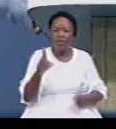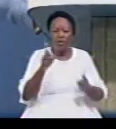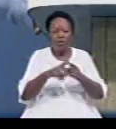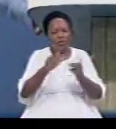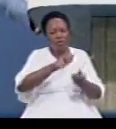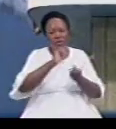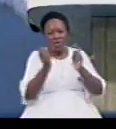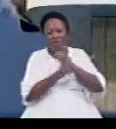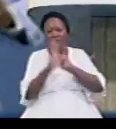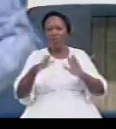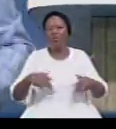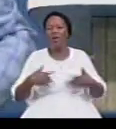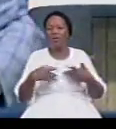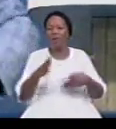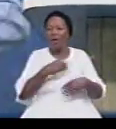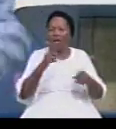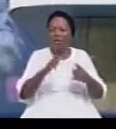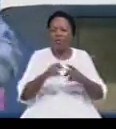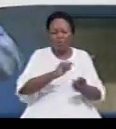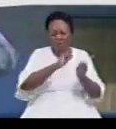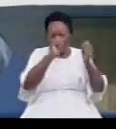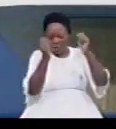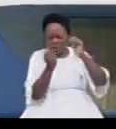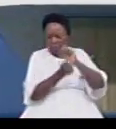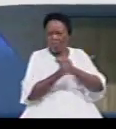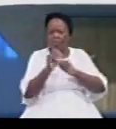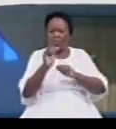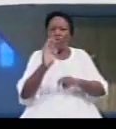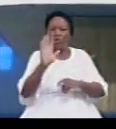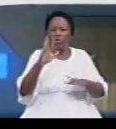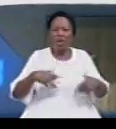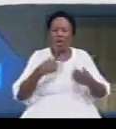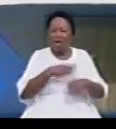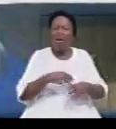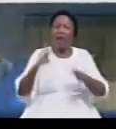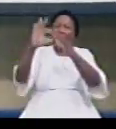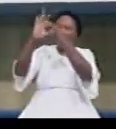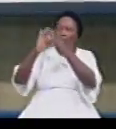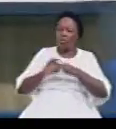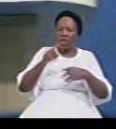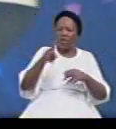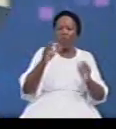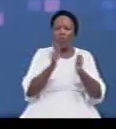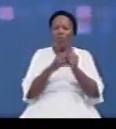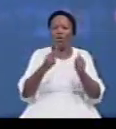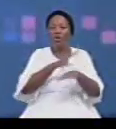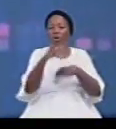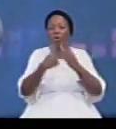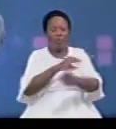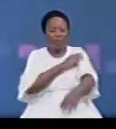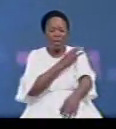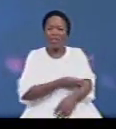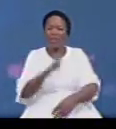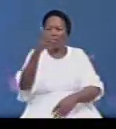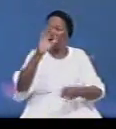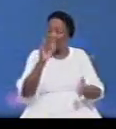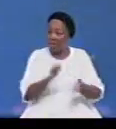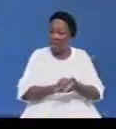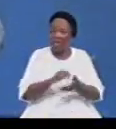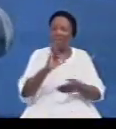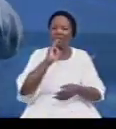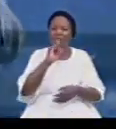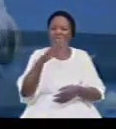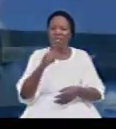your life, and to transform you and reconcile you with the Almighty God. That is the